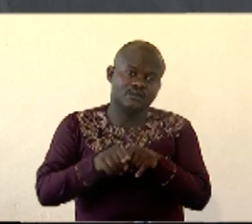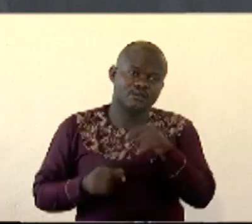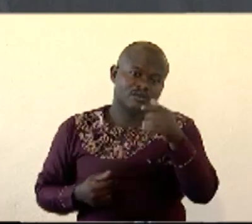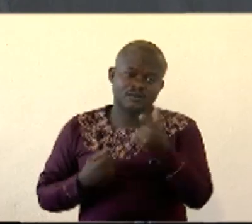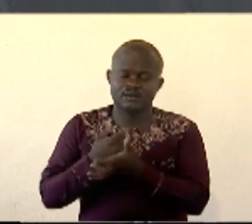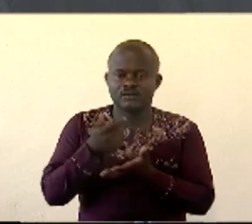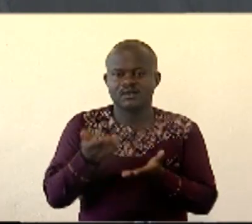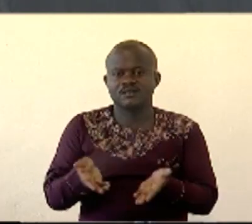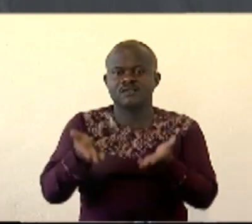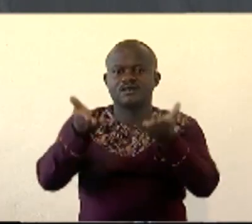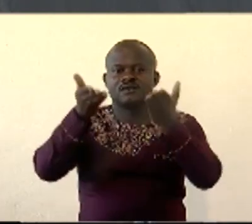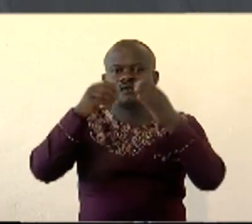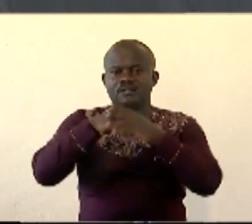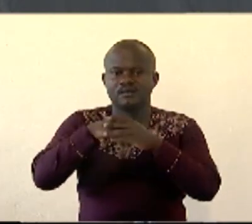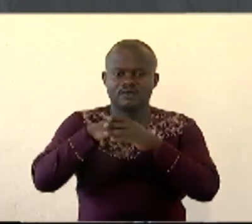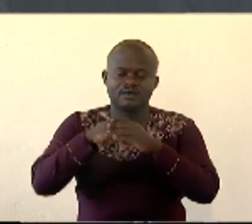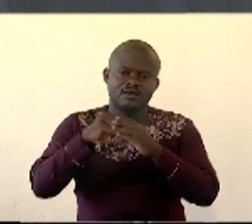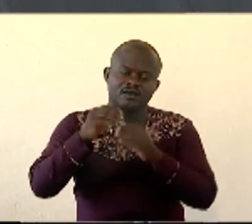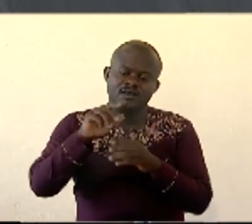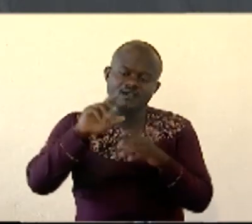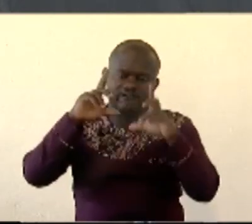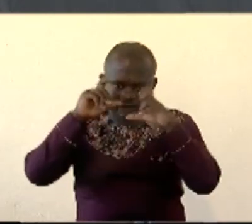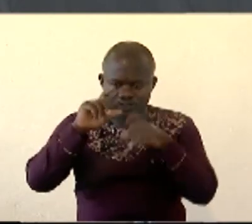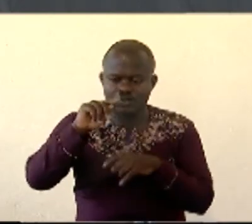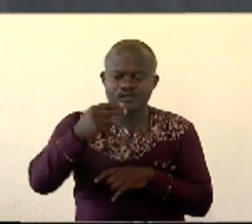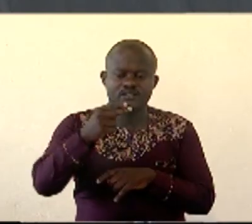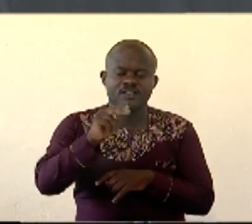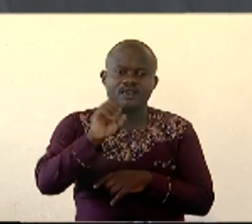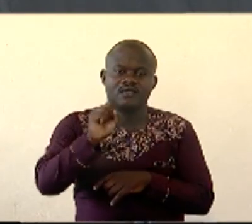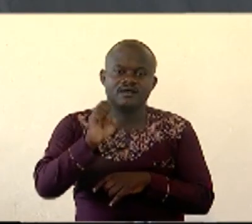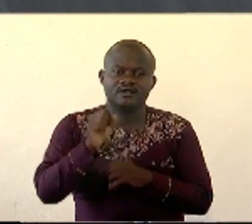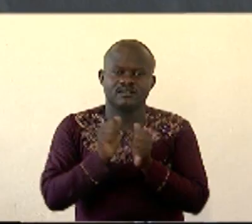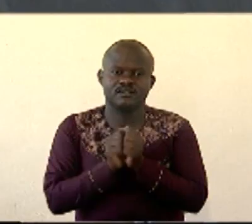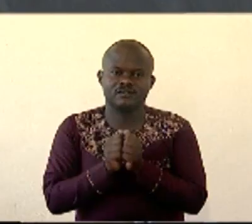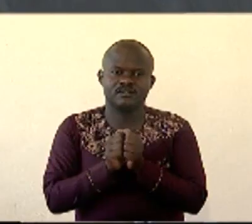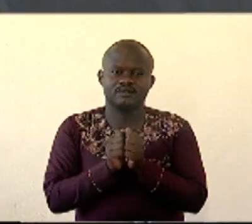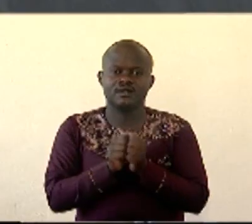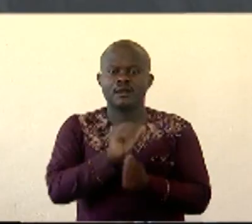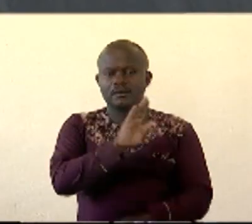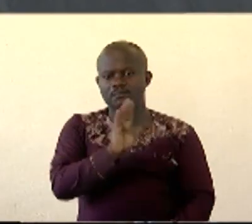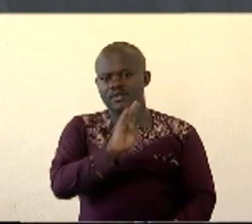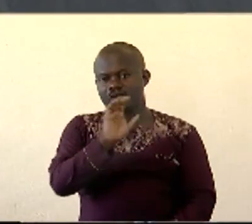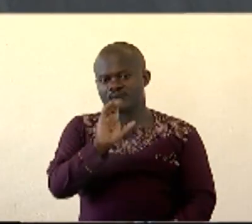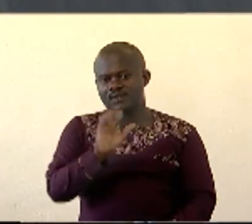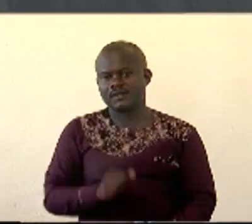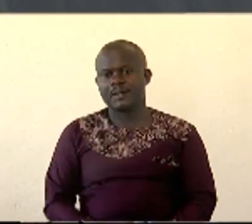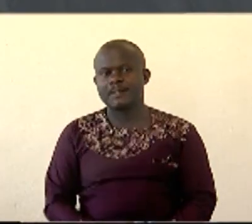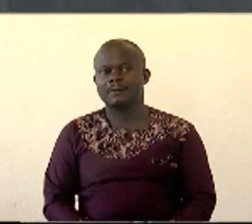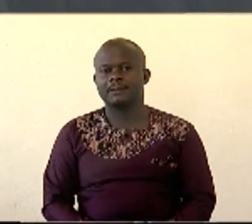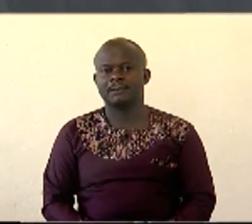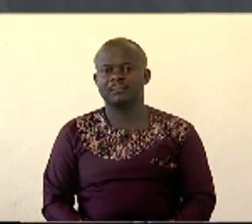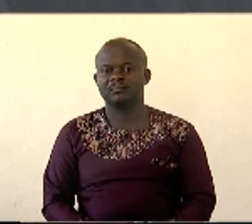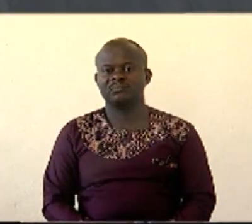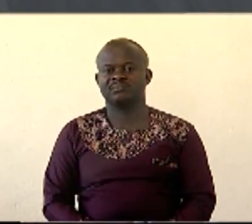the rise in the rate of photosynthesis. Then from B to C, in